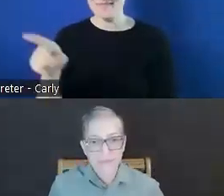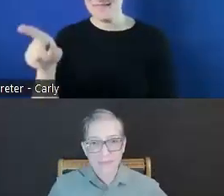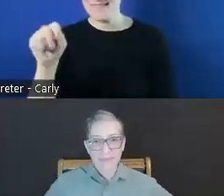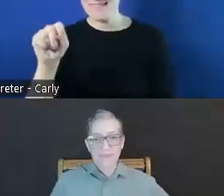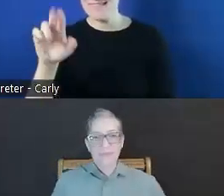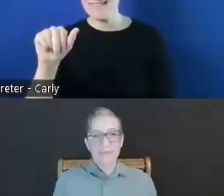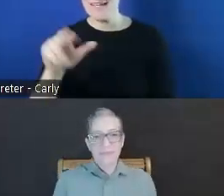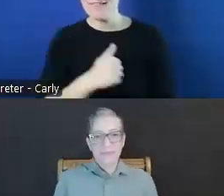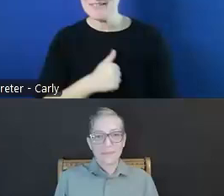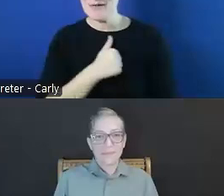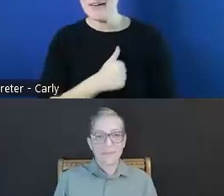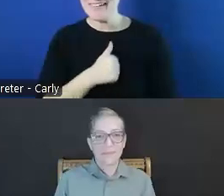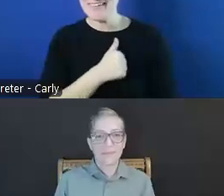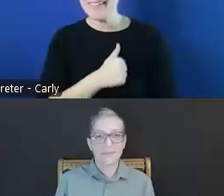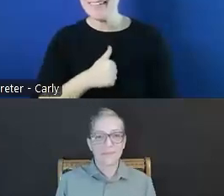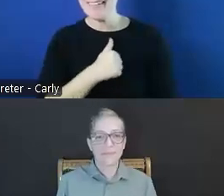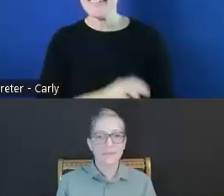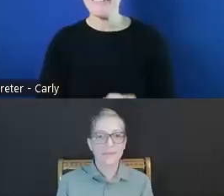Tara.